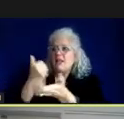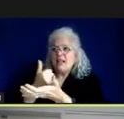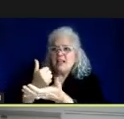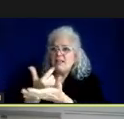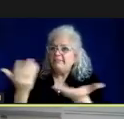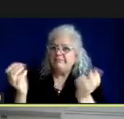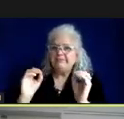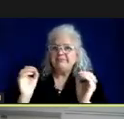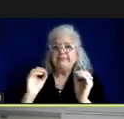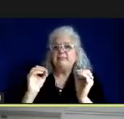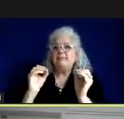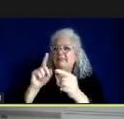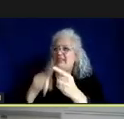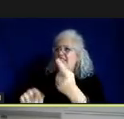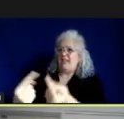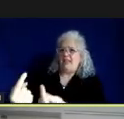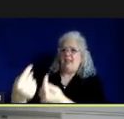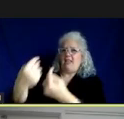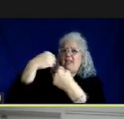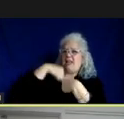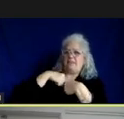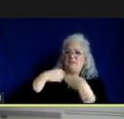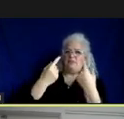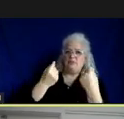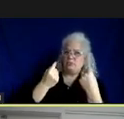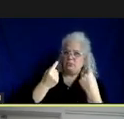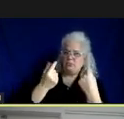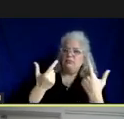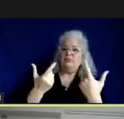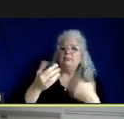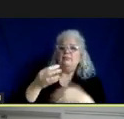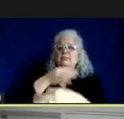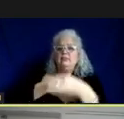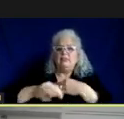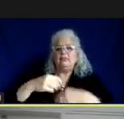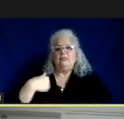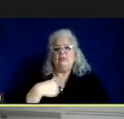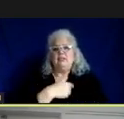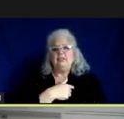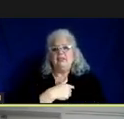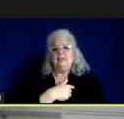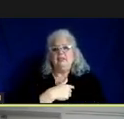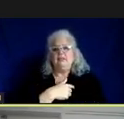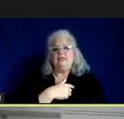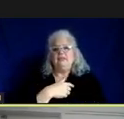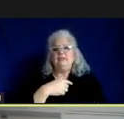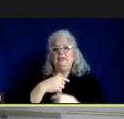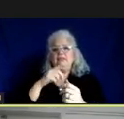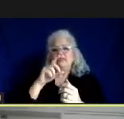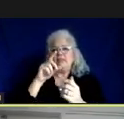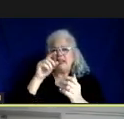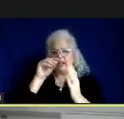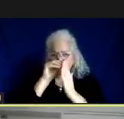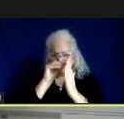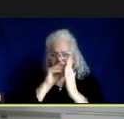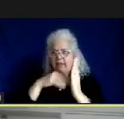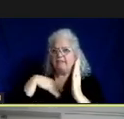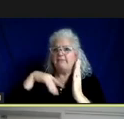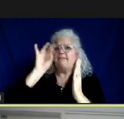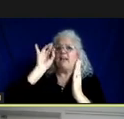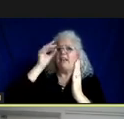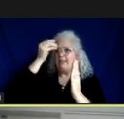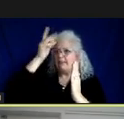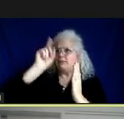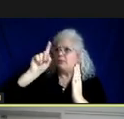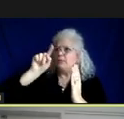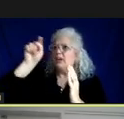dispensing. So we'll be using data. We have an amazing epidemiology team to identify geographic areas where there's a higher proportion of individuals